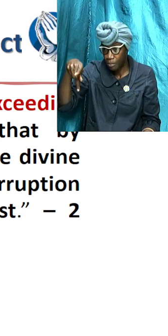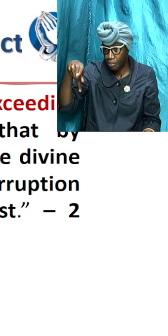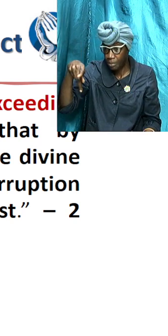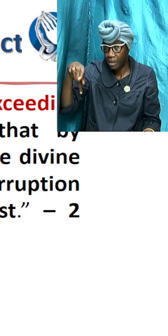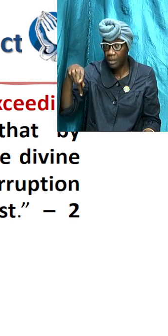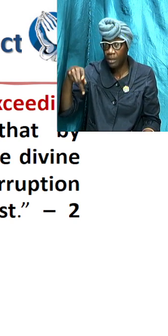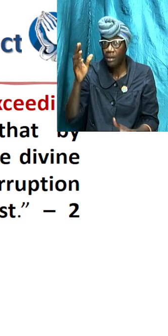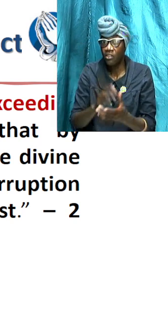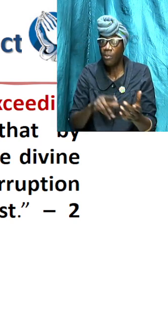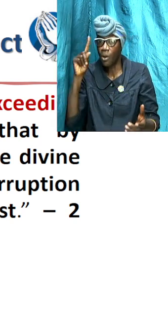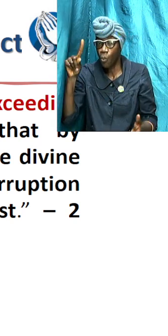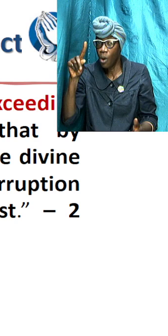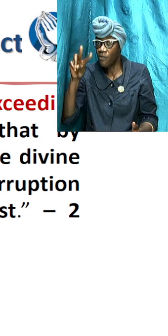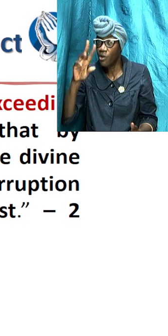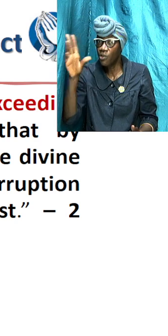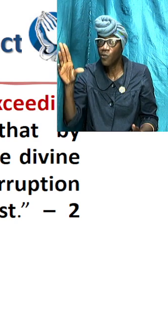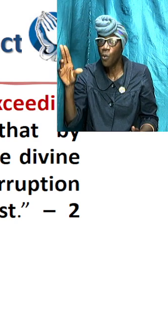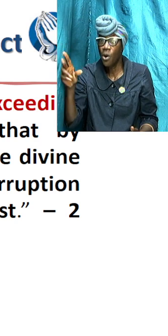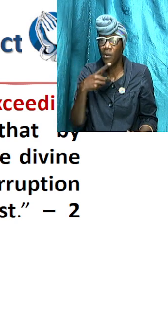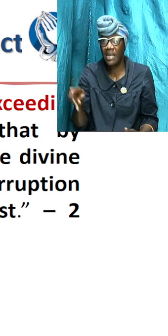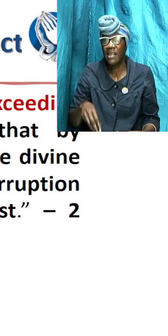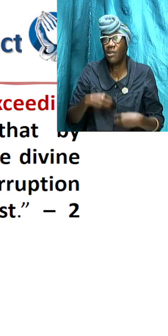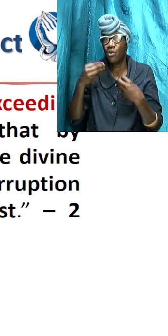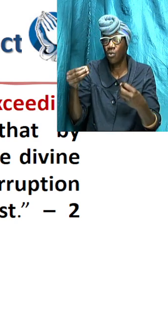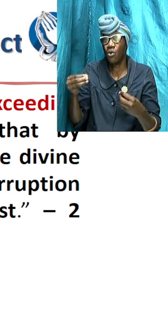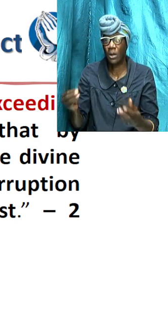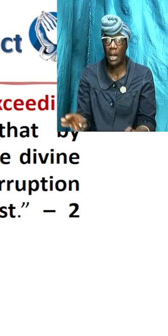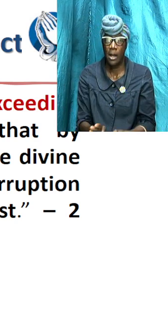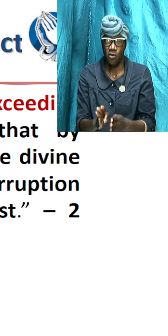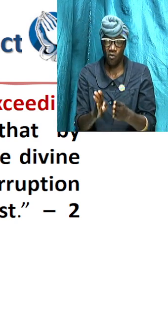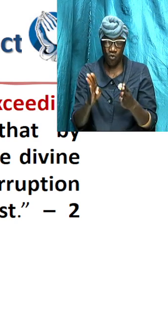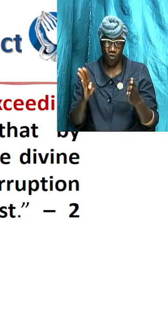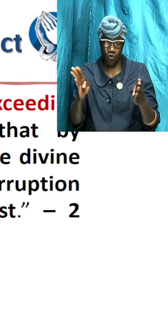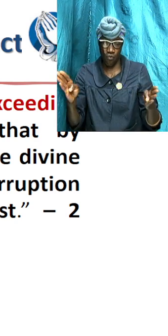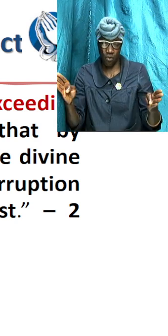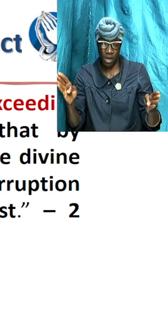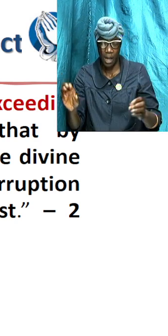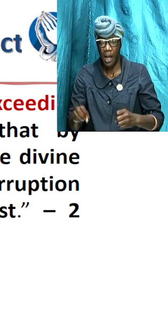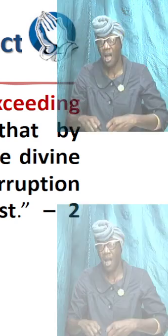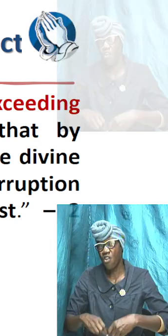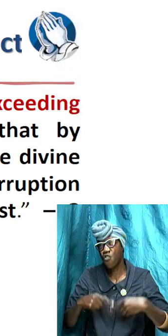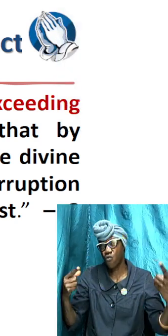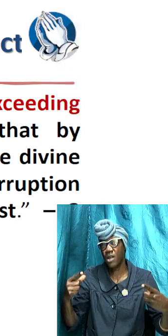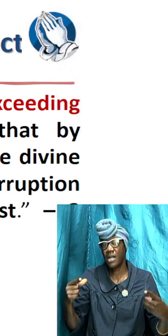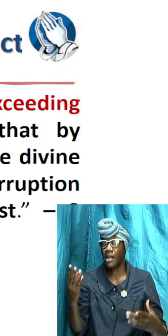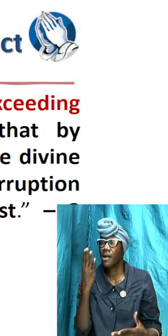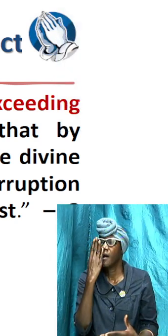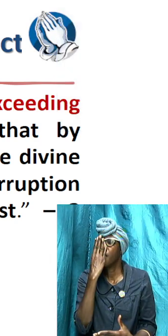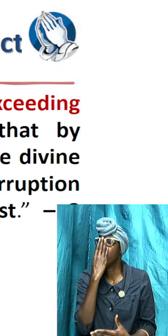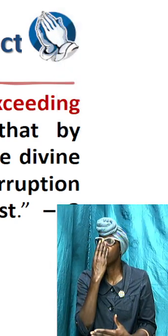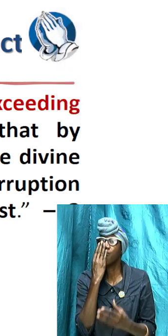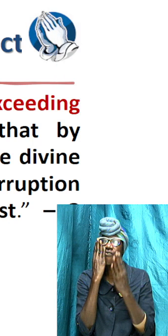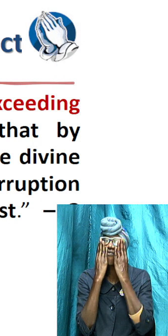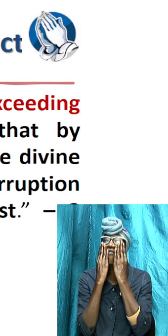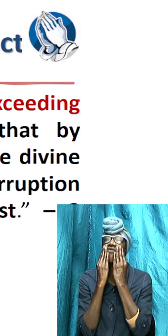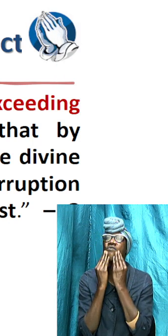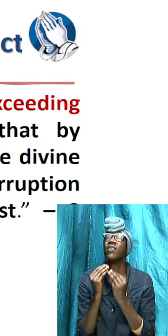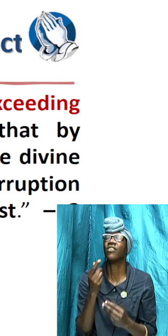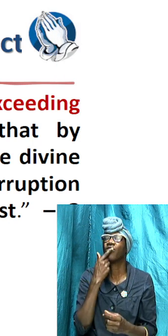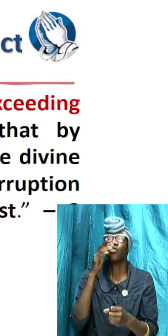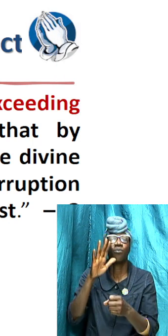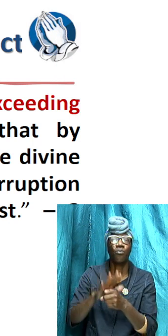are given unto us exceeding great and precious promises, that by these ye